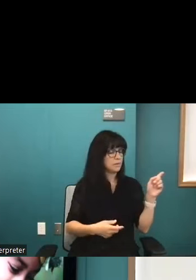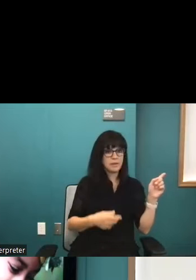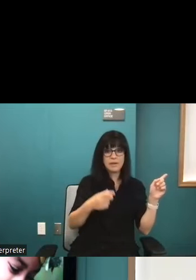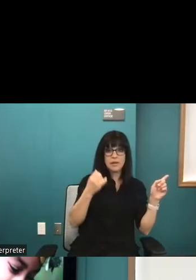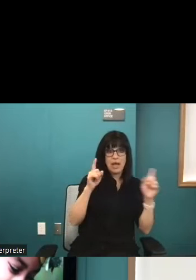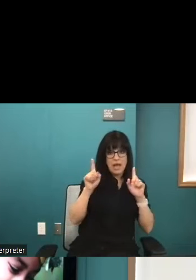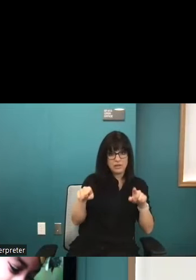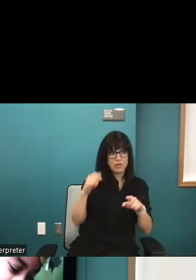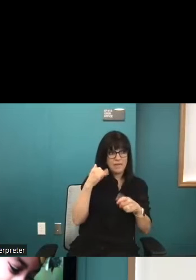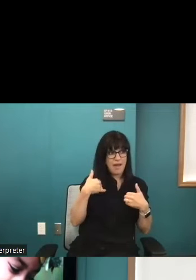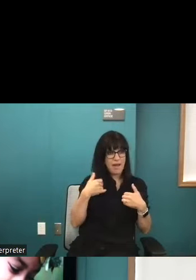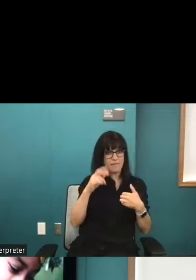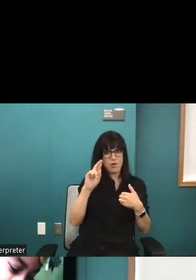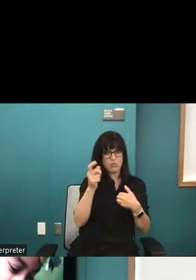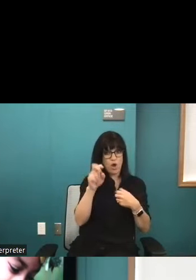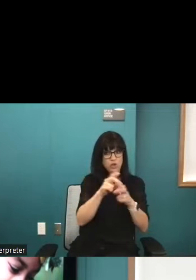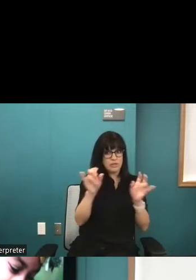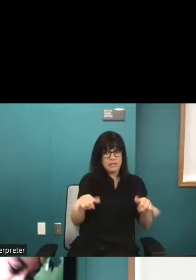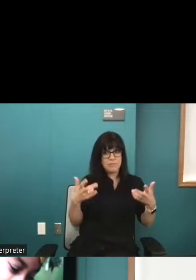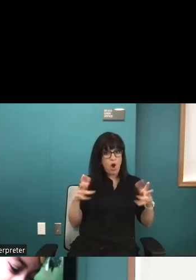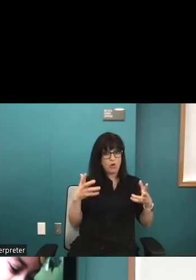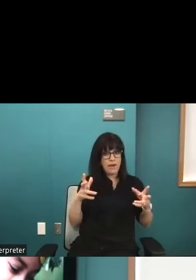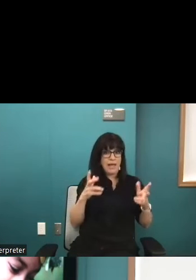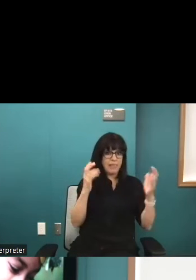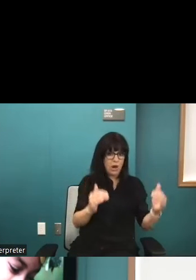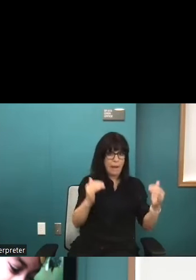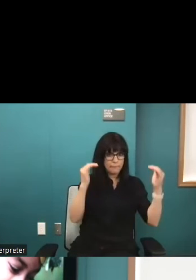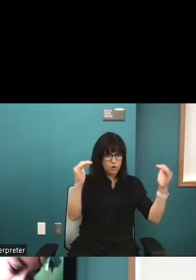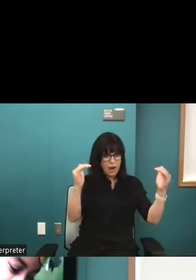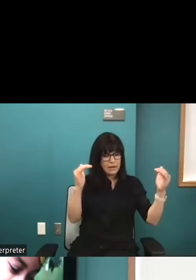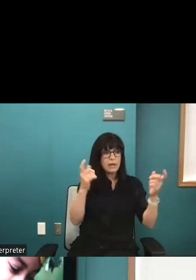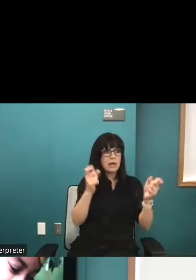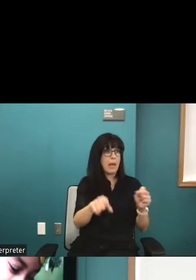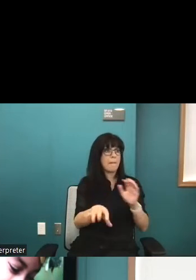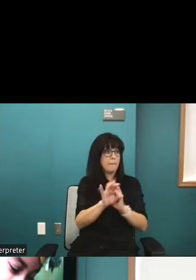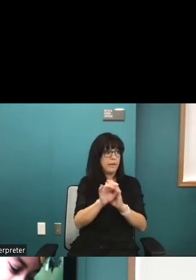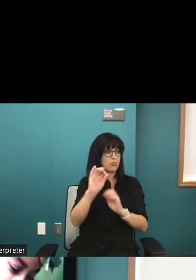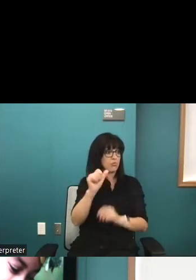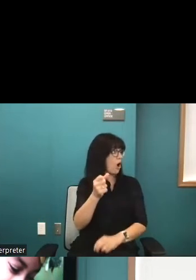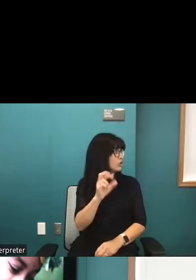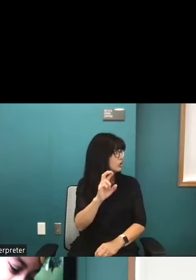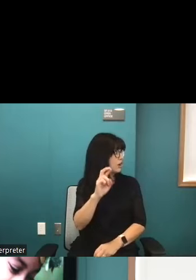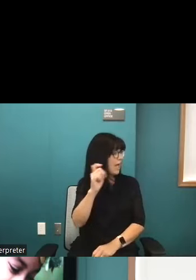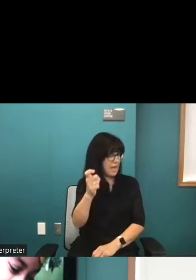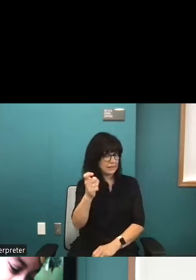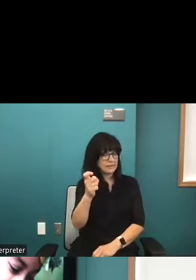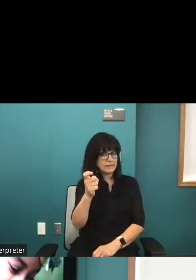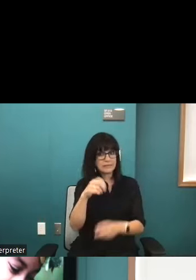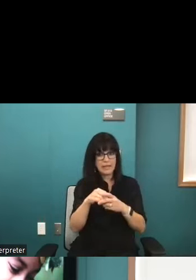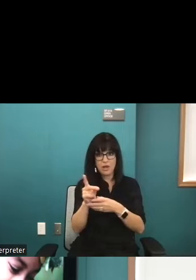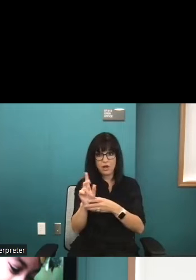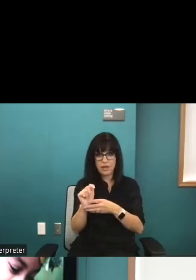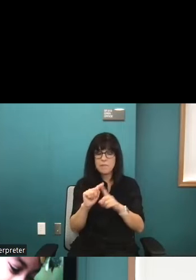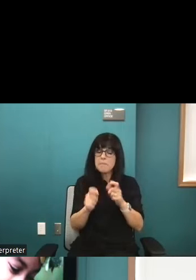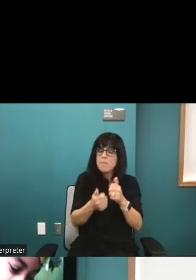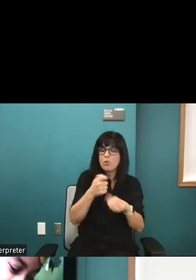have a Roger system already and they're upgrading, they're welcome to choose a Roger X to come in their kit. Most times